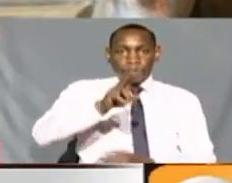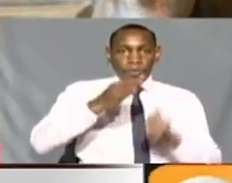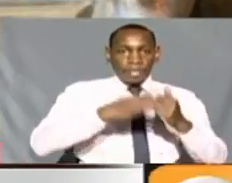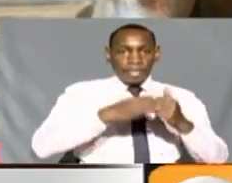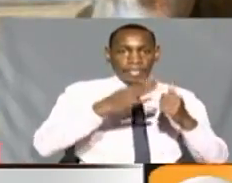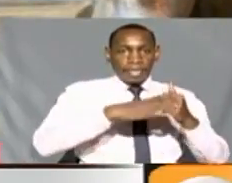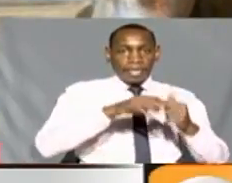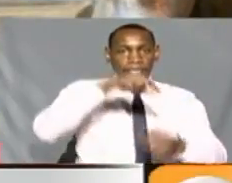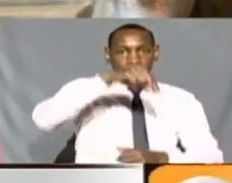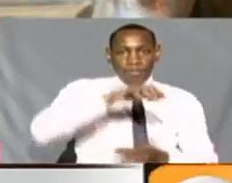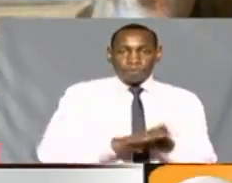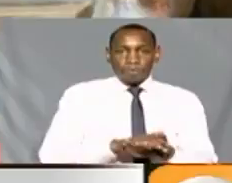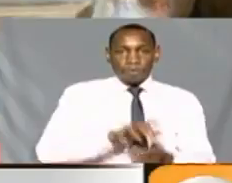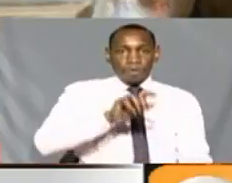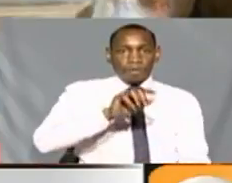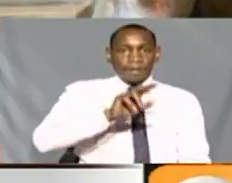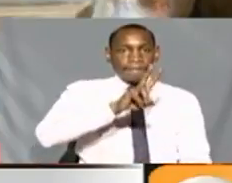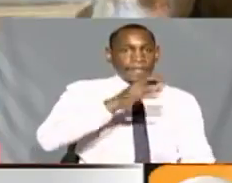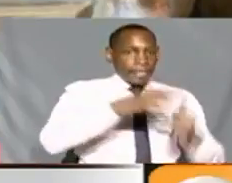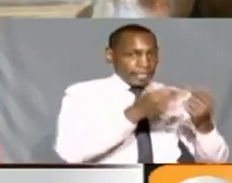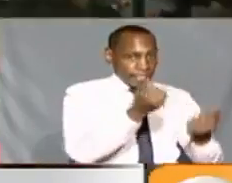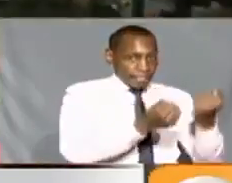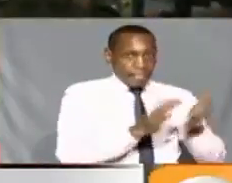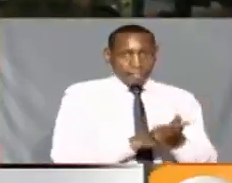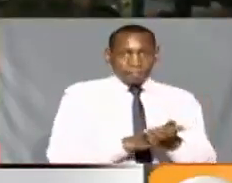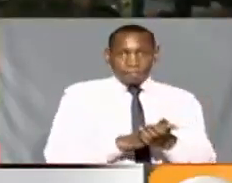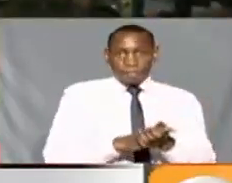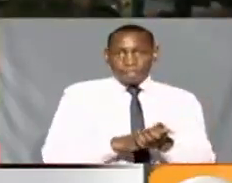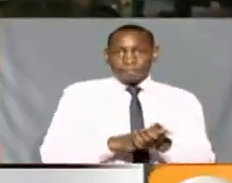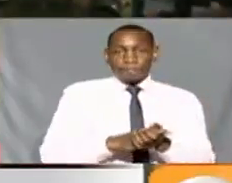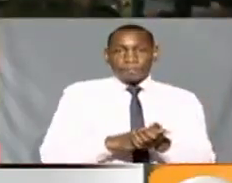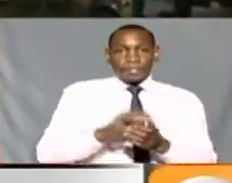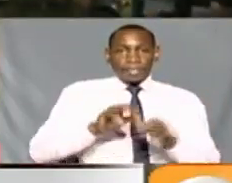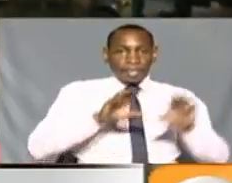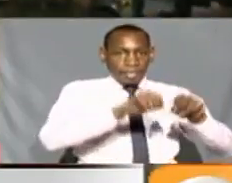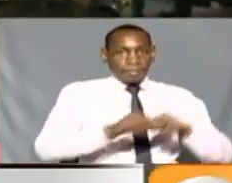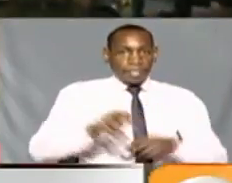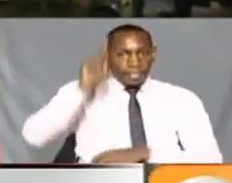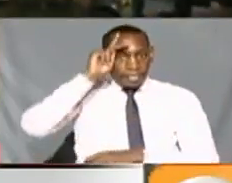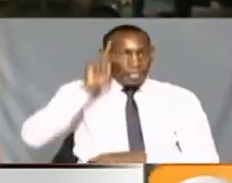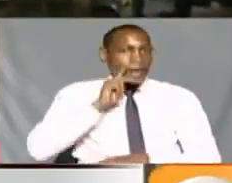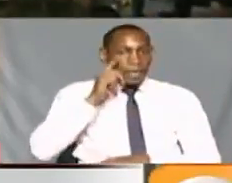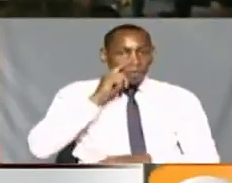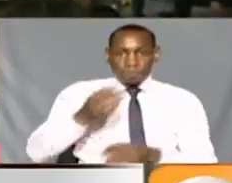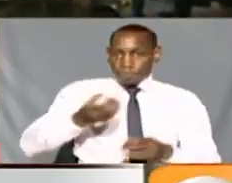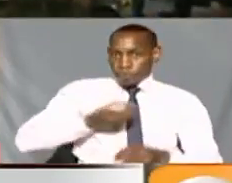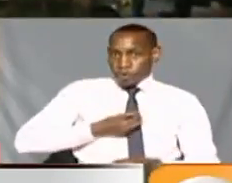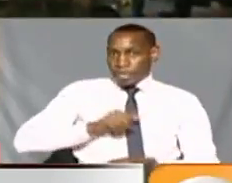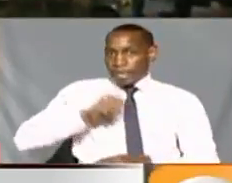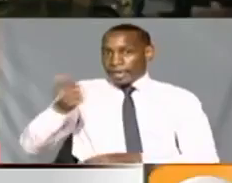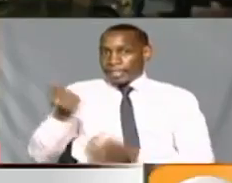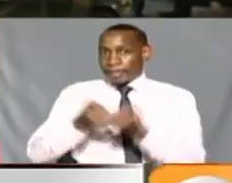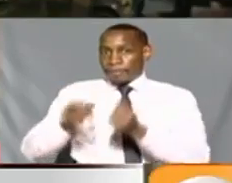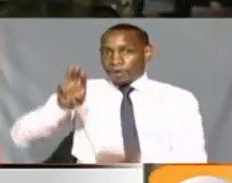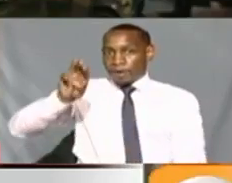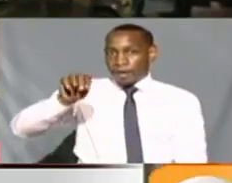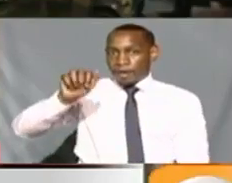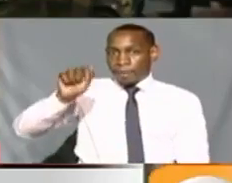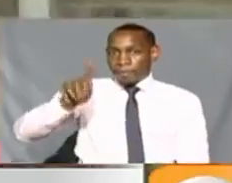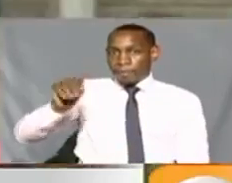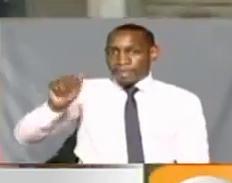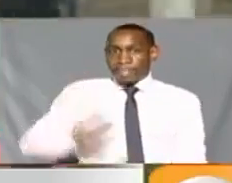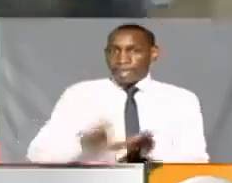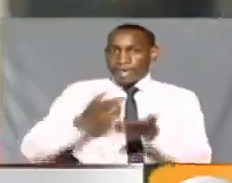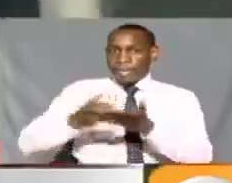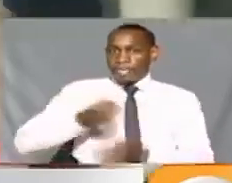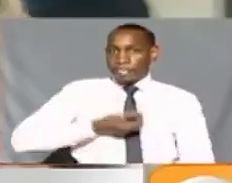KCW298Q on a Toyota Land Cruiser V8 carted away from Echesa's current home belonged to another vehicle, a Mazda, whose registered